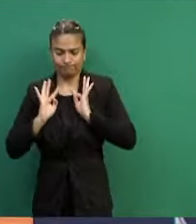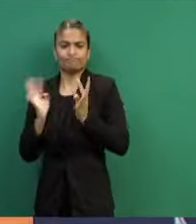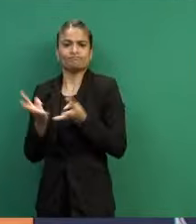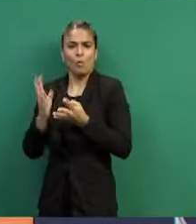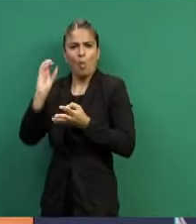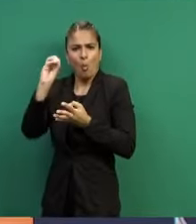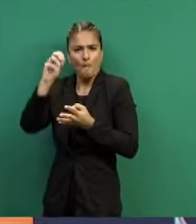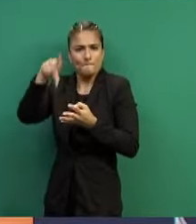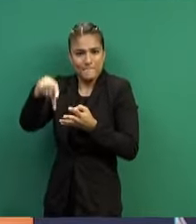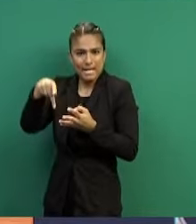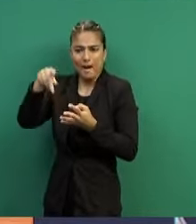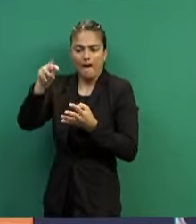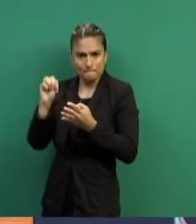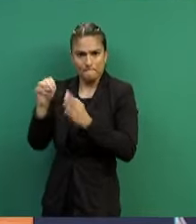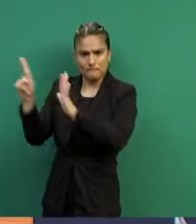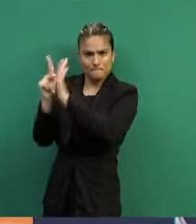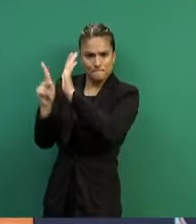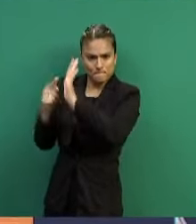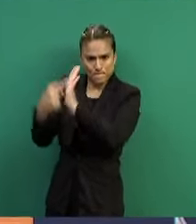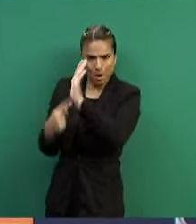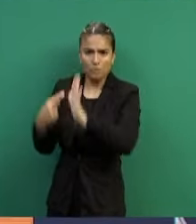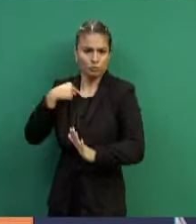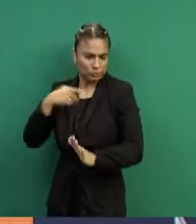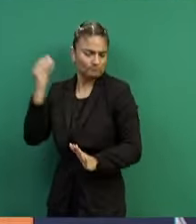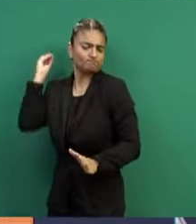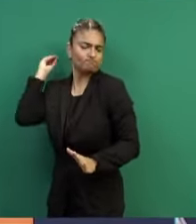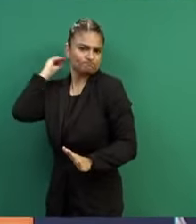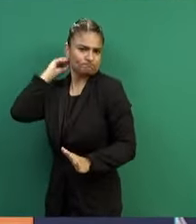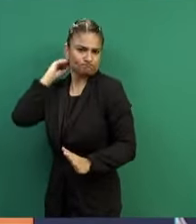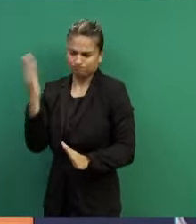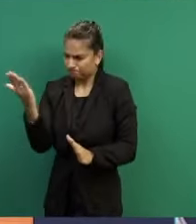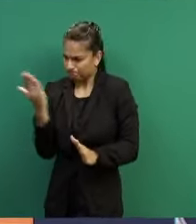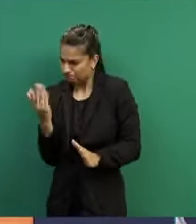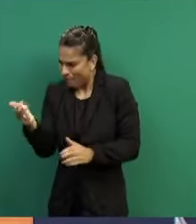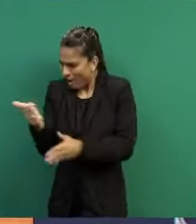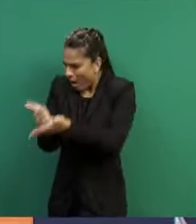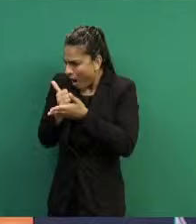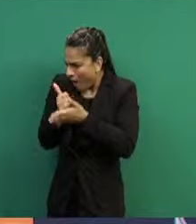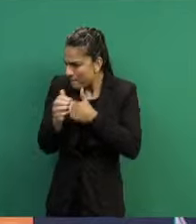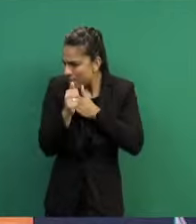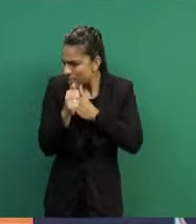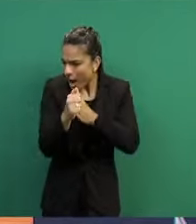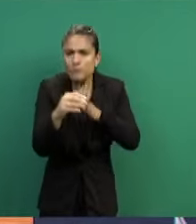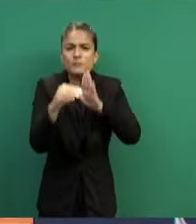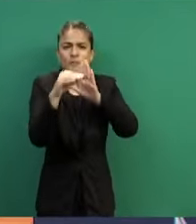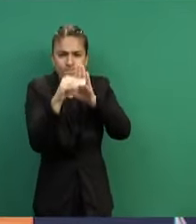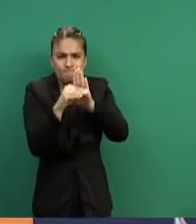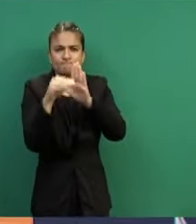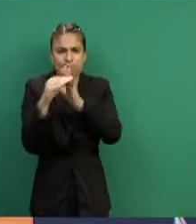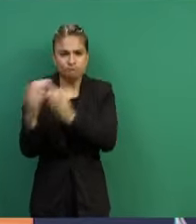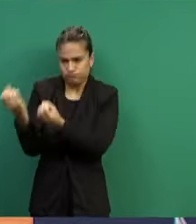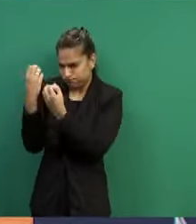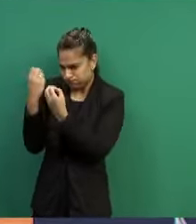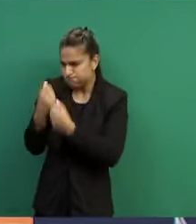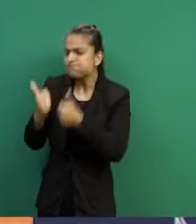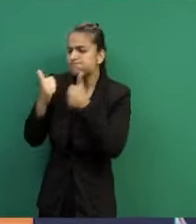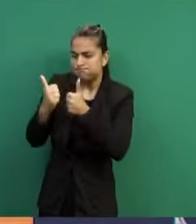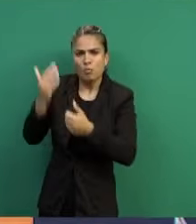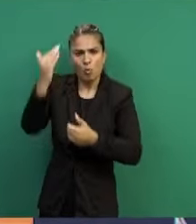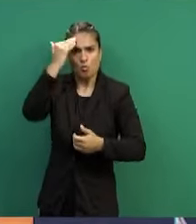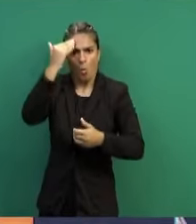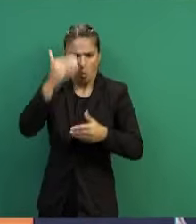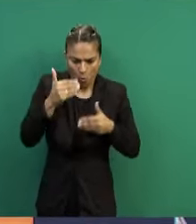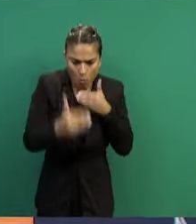changing from meeting to meeting in response to new data and risks. The policy stance aims to